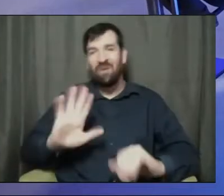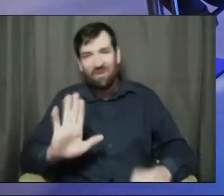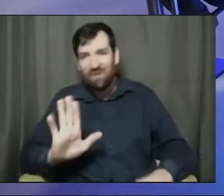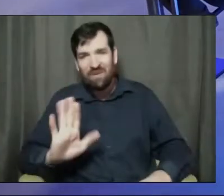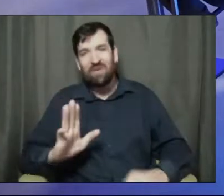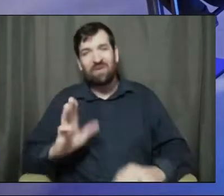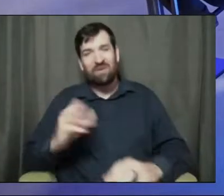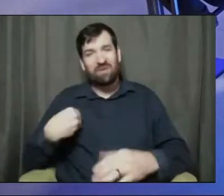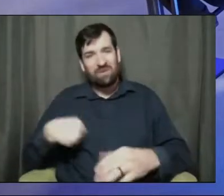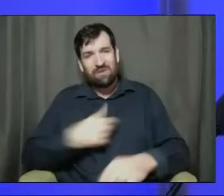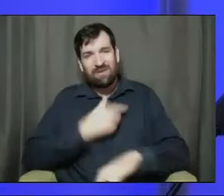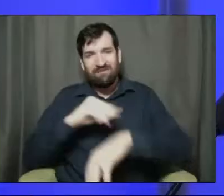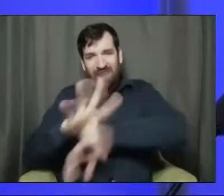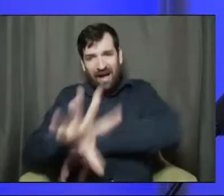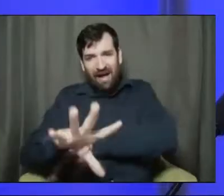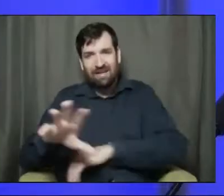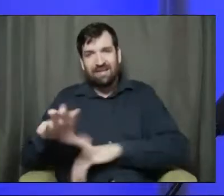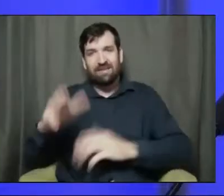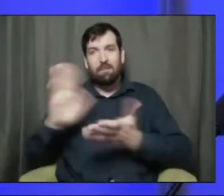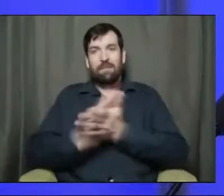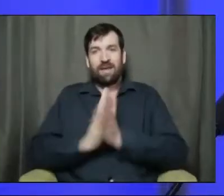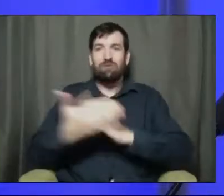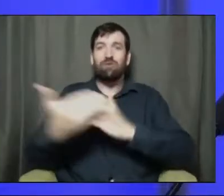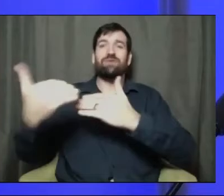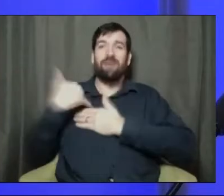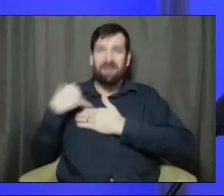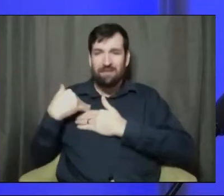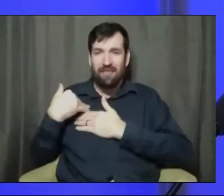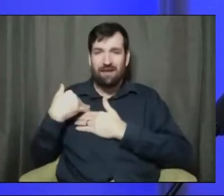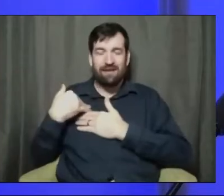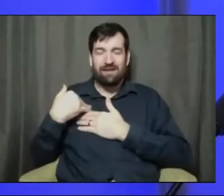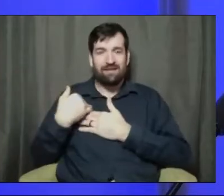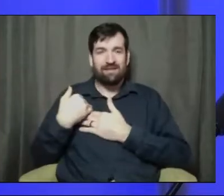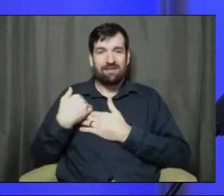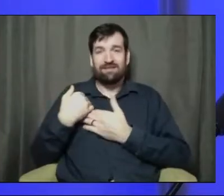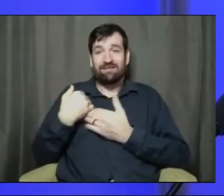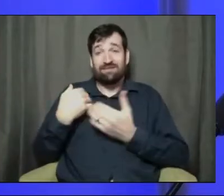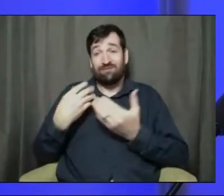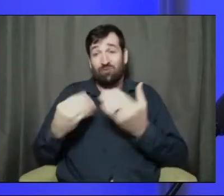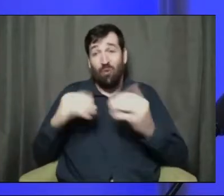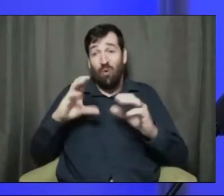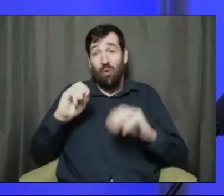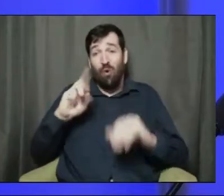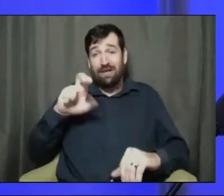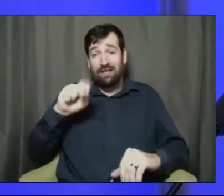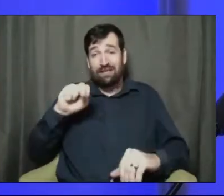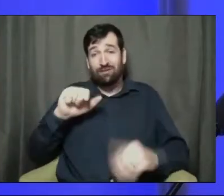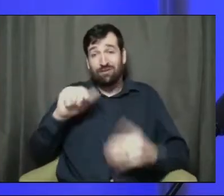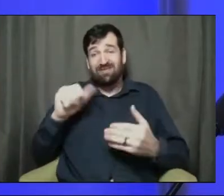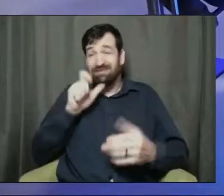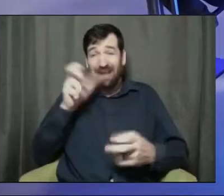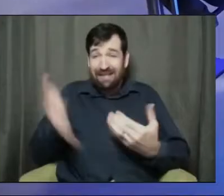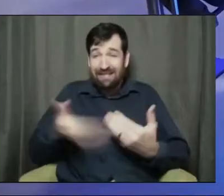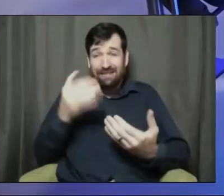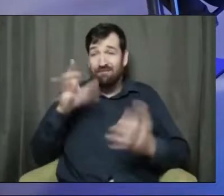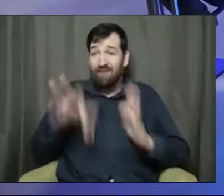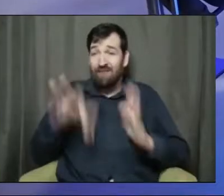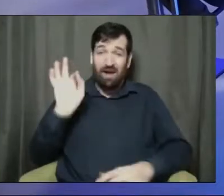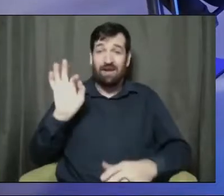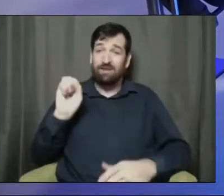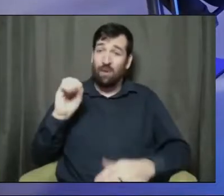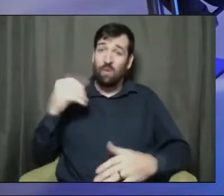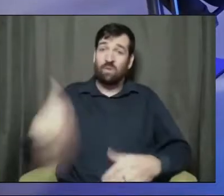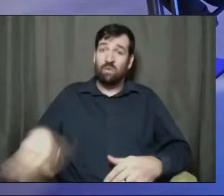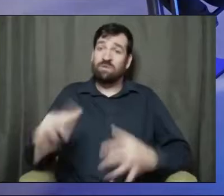is it's a responsibility to receive organs. They don't grow on trees, so you have to take care of them, and there's lots of people waiting on that list. True, and it's